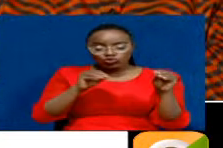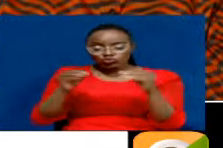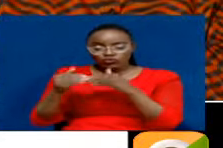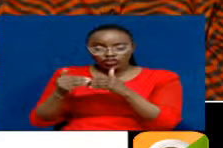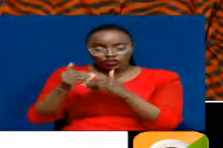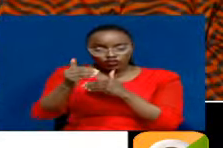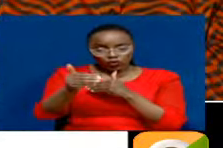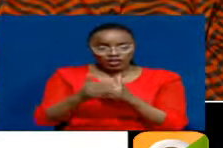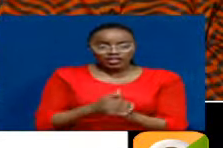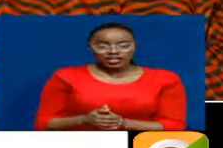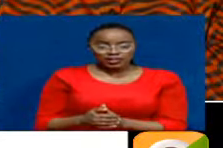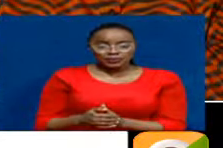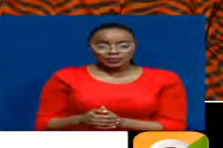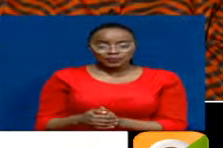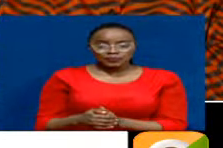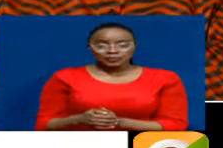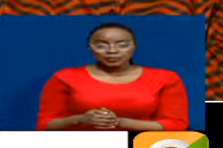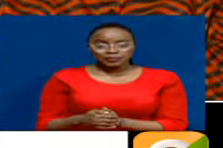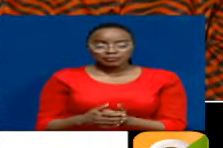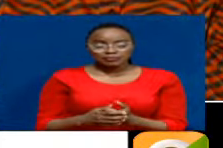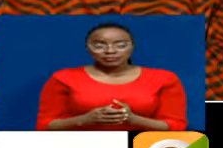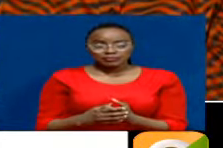forward.